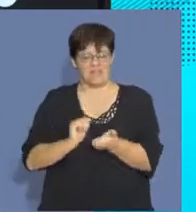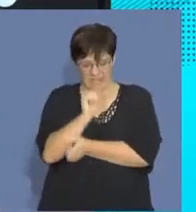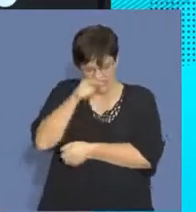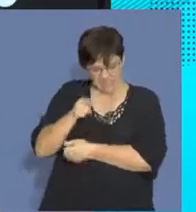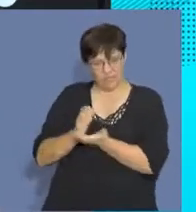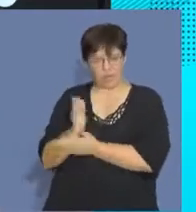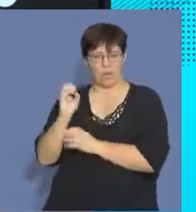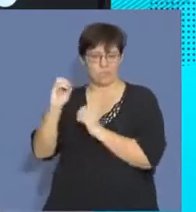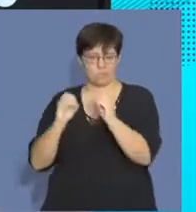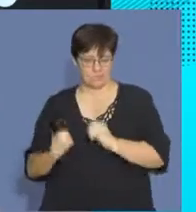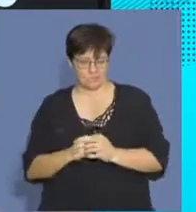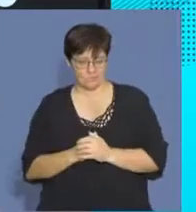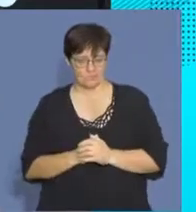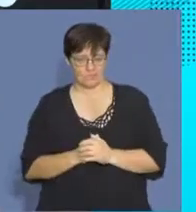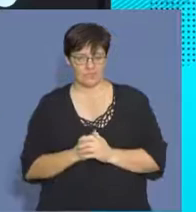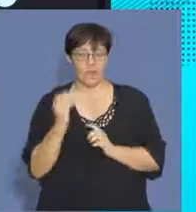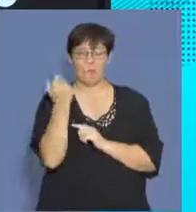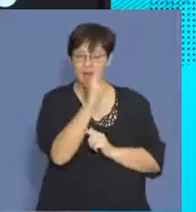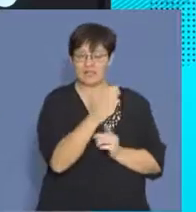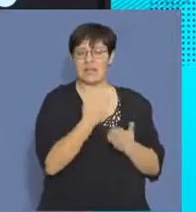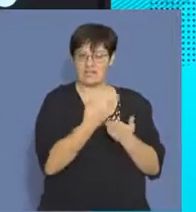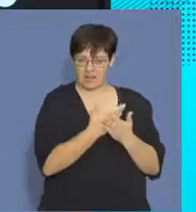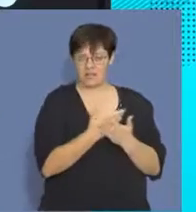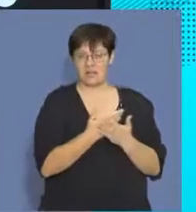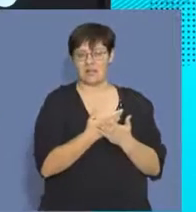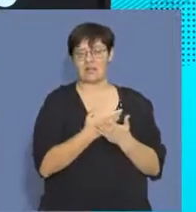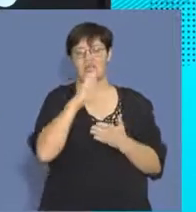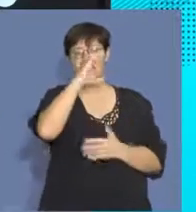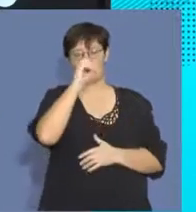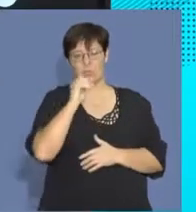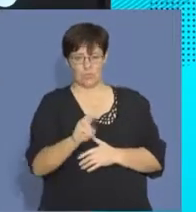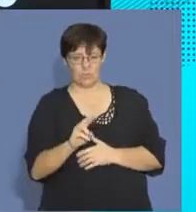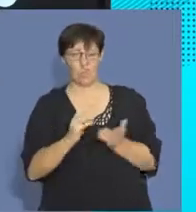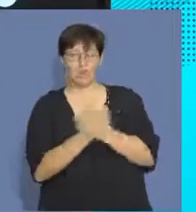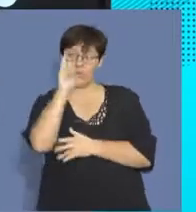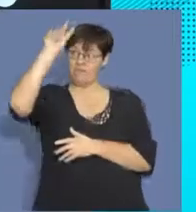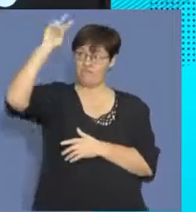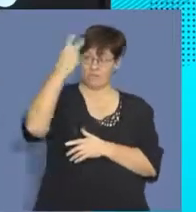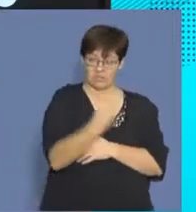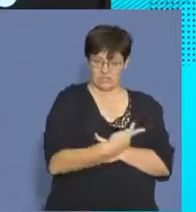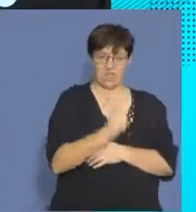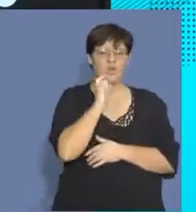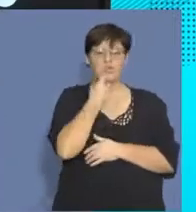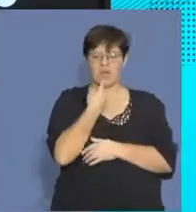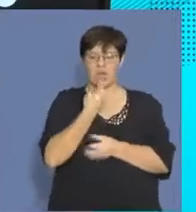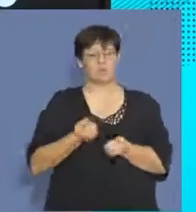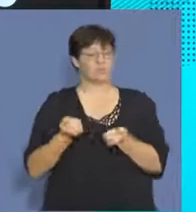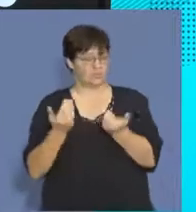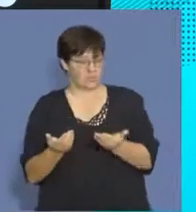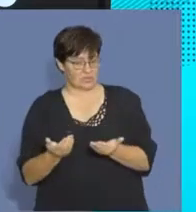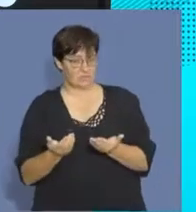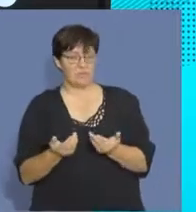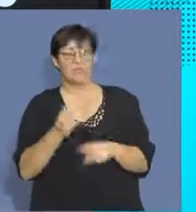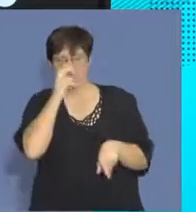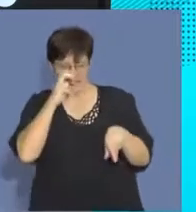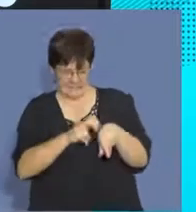plants. The plants in turn make available carbohydrates which they produce by photosynthesis. So the sugar that is produced is then needed by